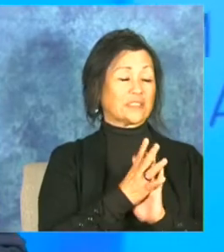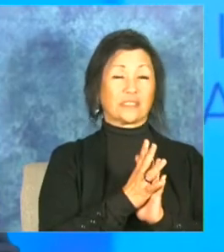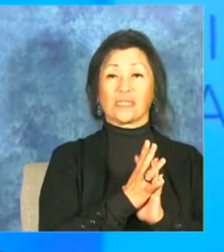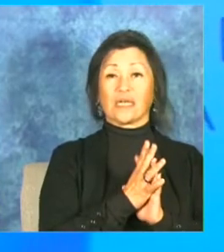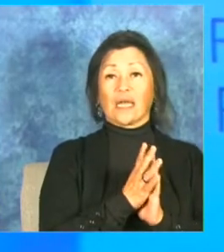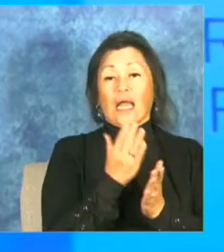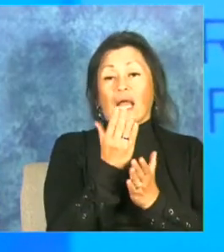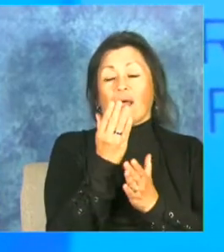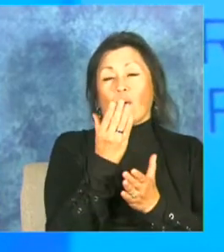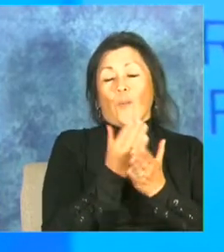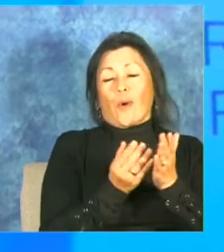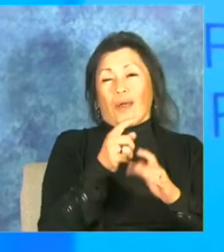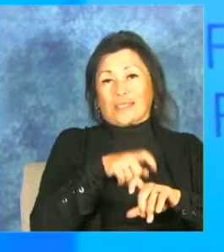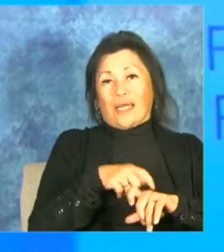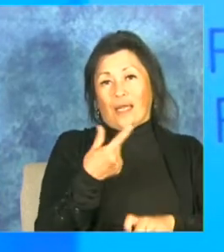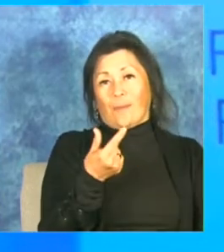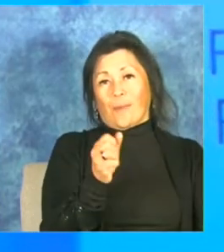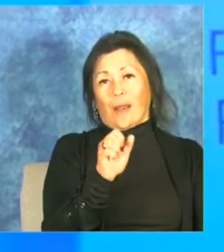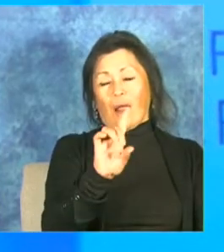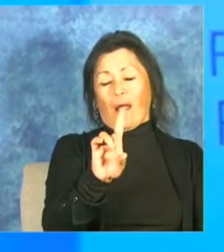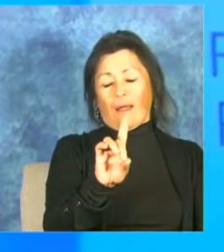a part-time God.